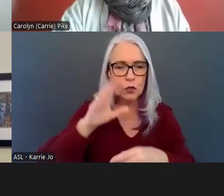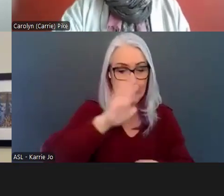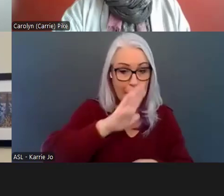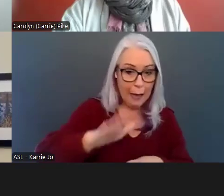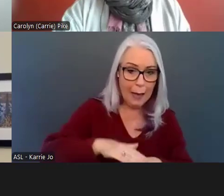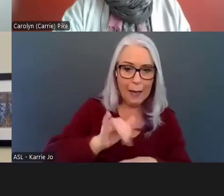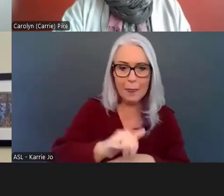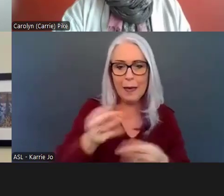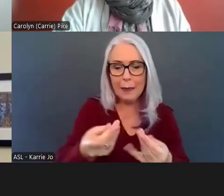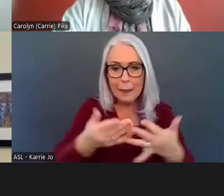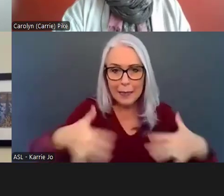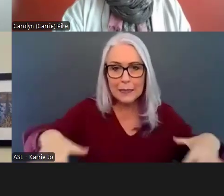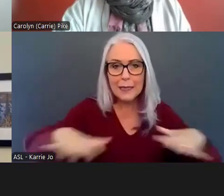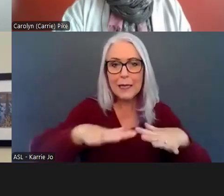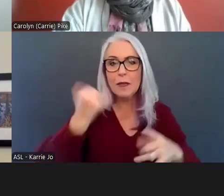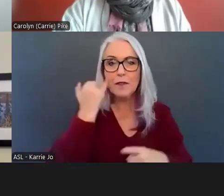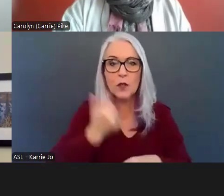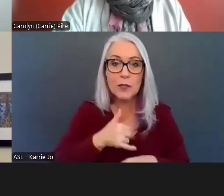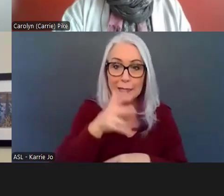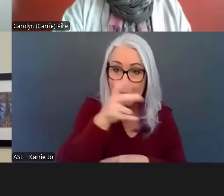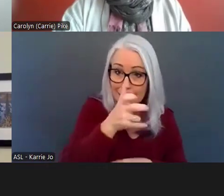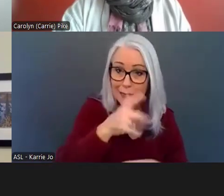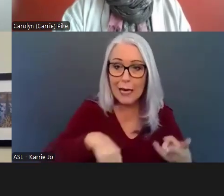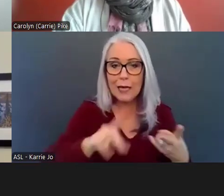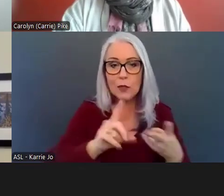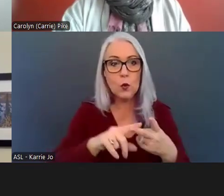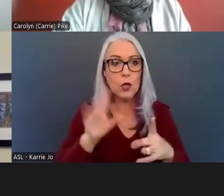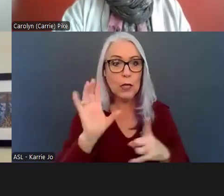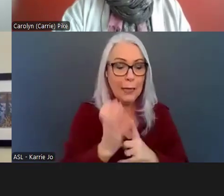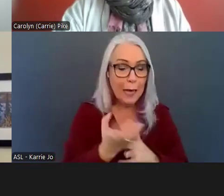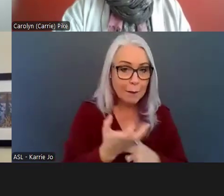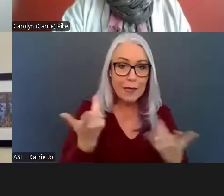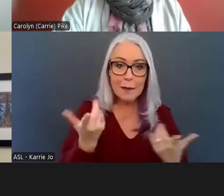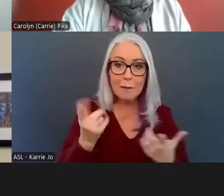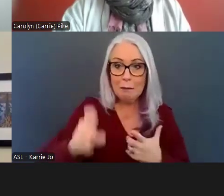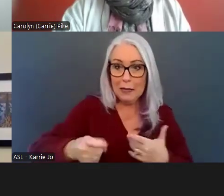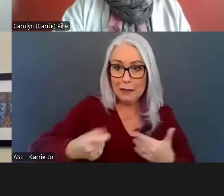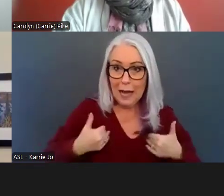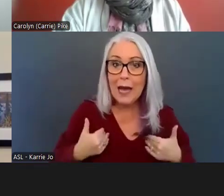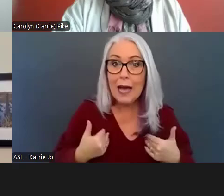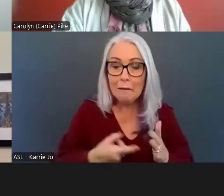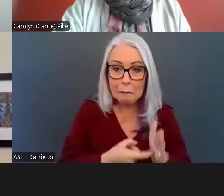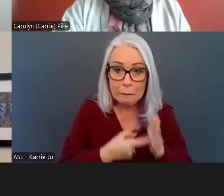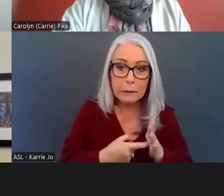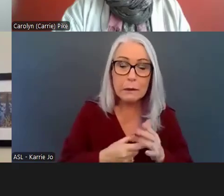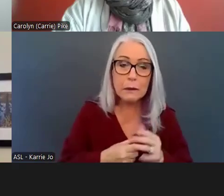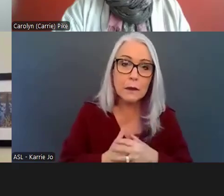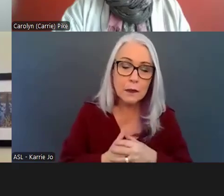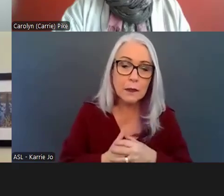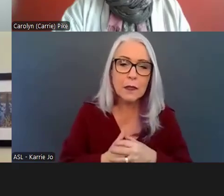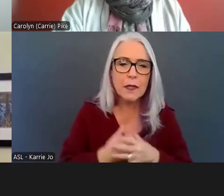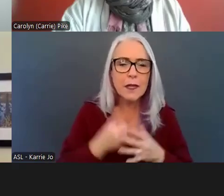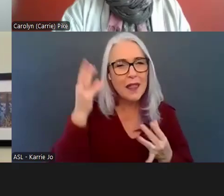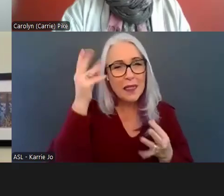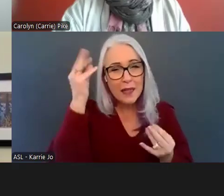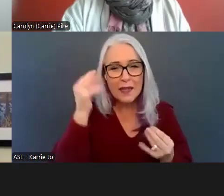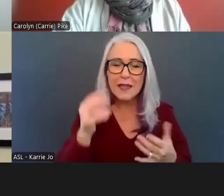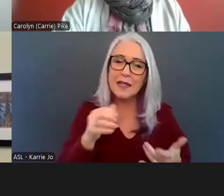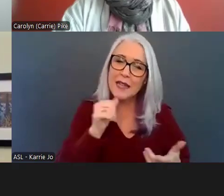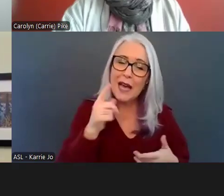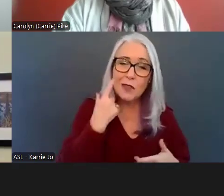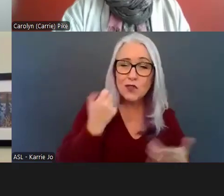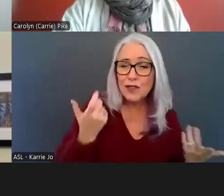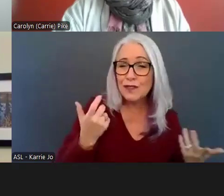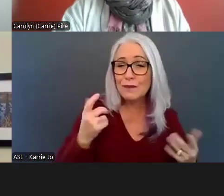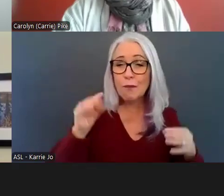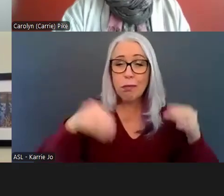a climate stress that's going to eliminate it. So, but I think that's the key piece is, really thinking through is not just planting red oak because you like planting